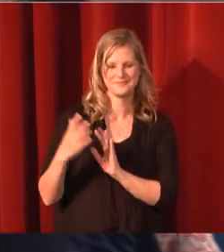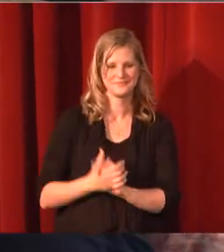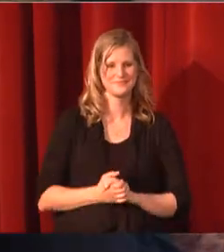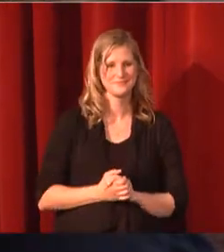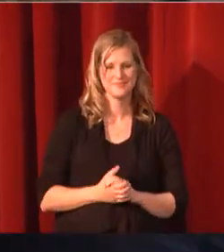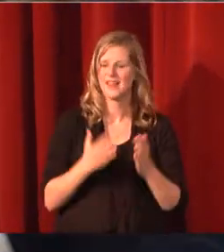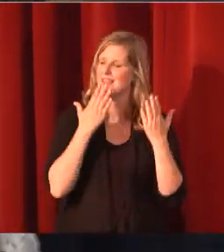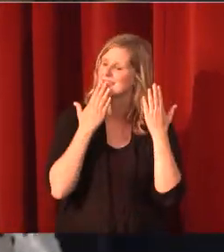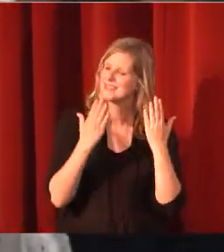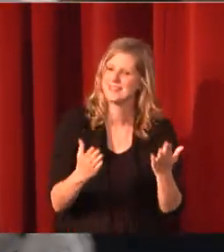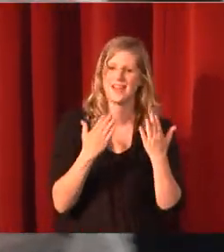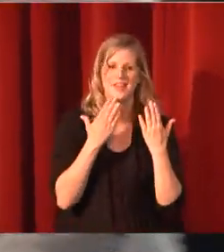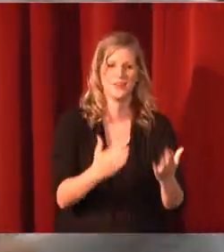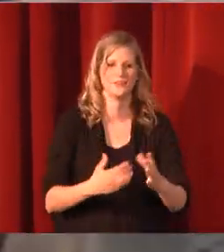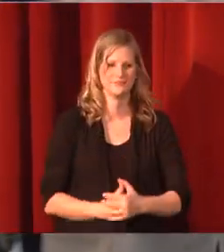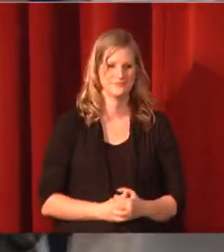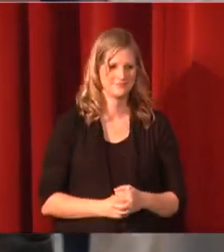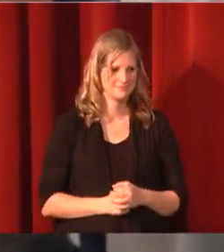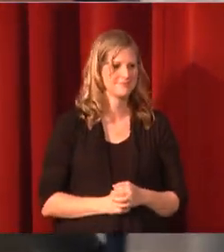thank you